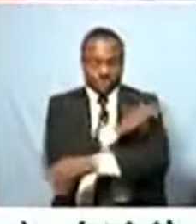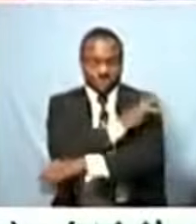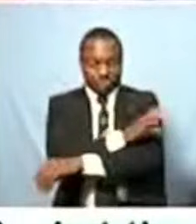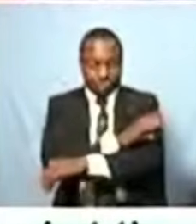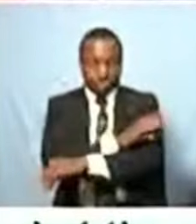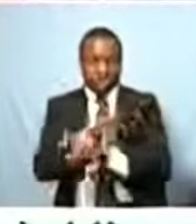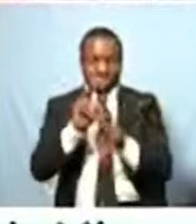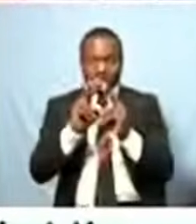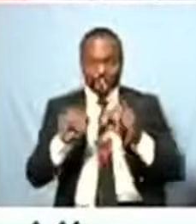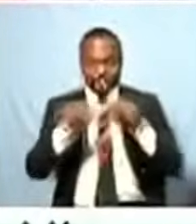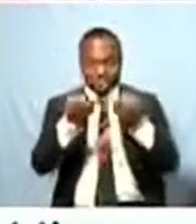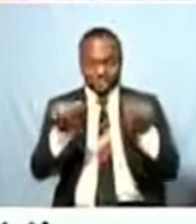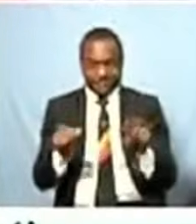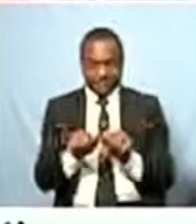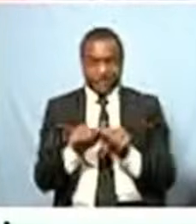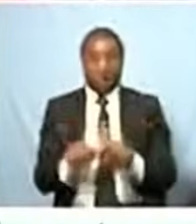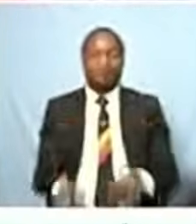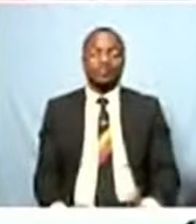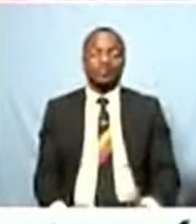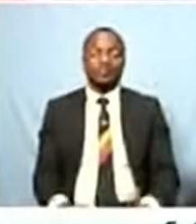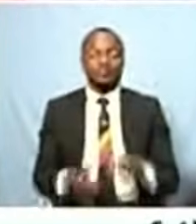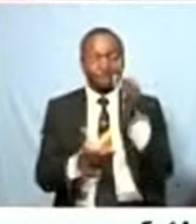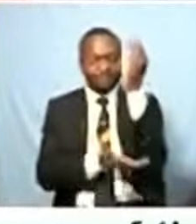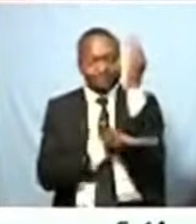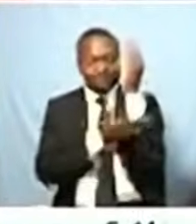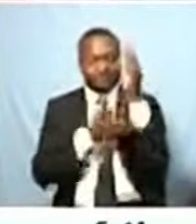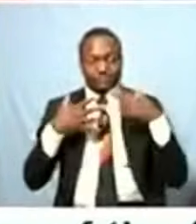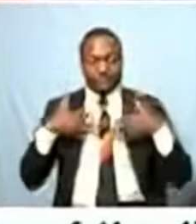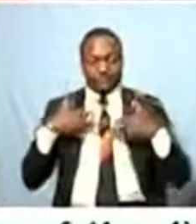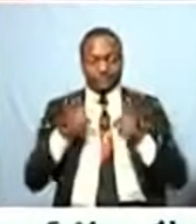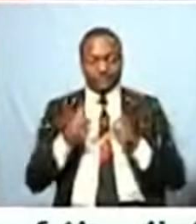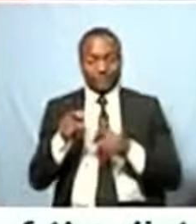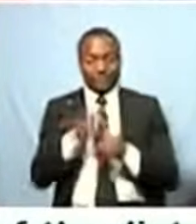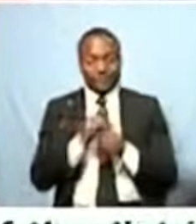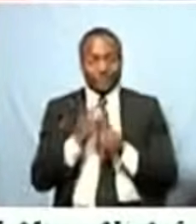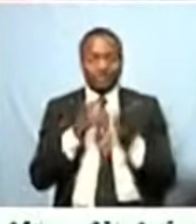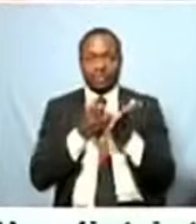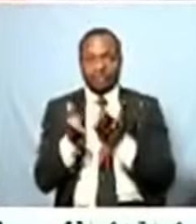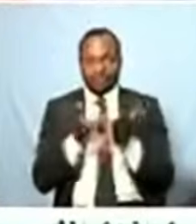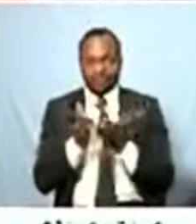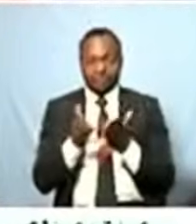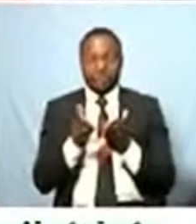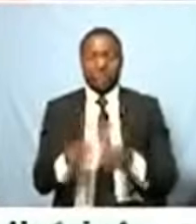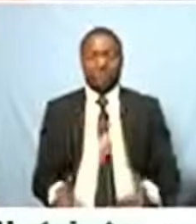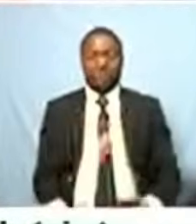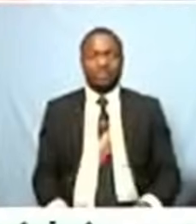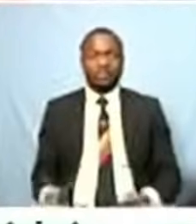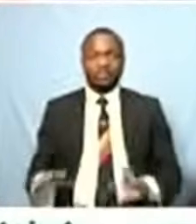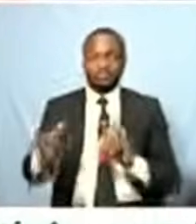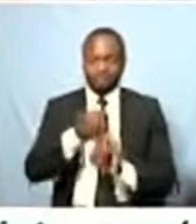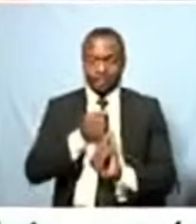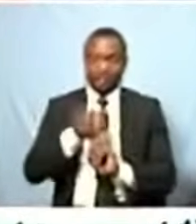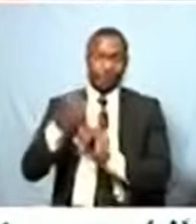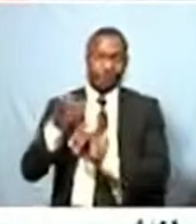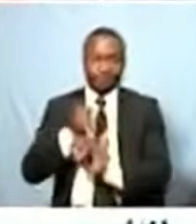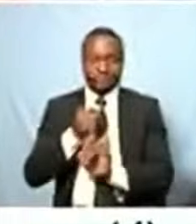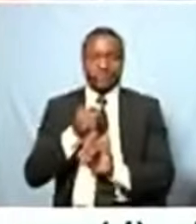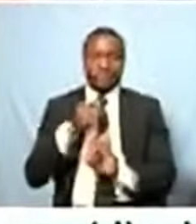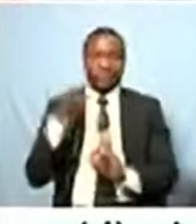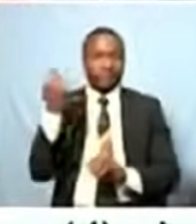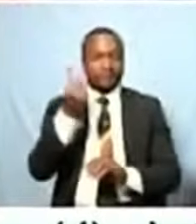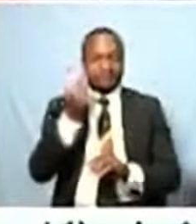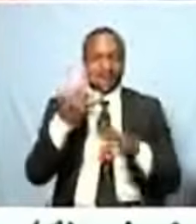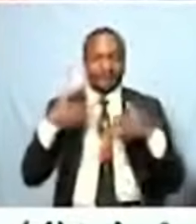rural areas, improving healthcare access, patient outcomes, and achieving universal health